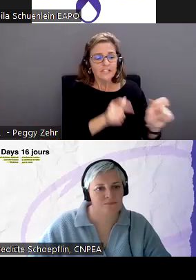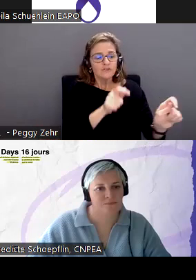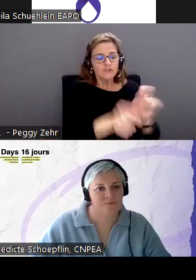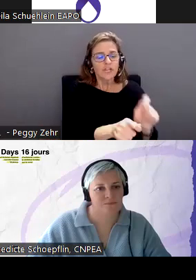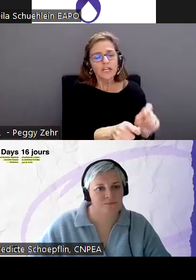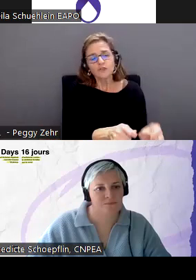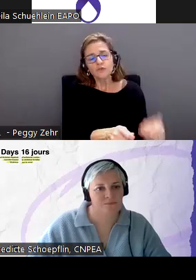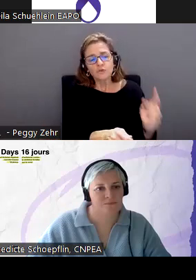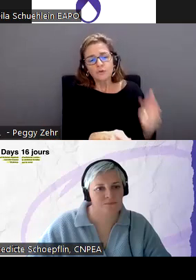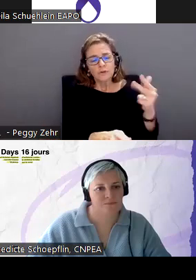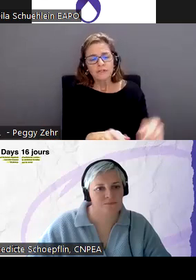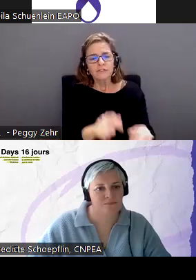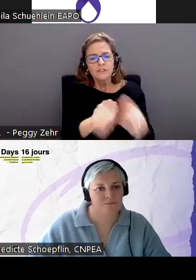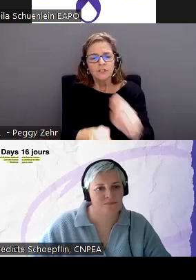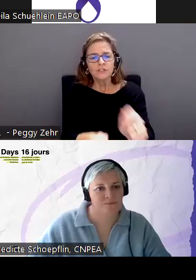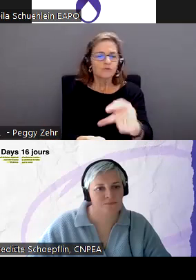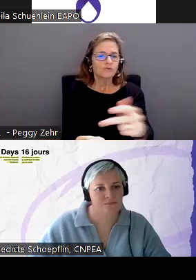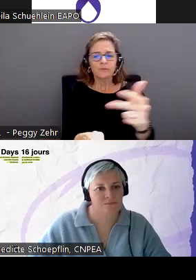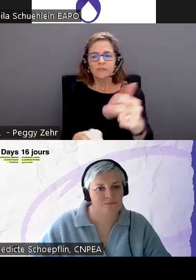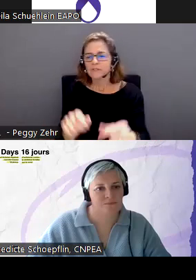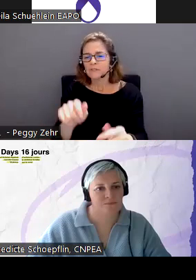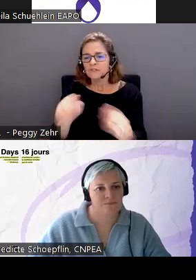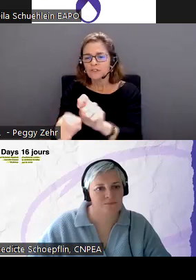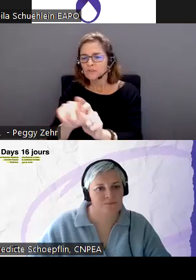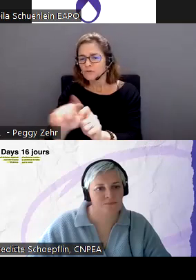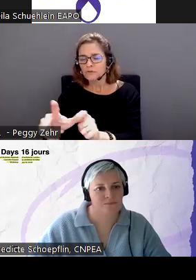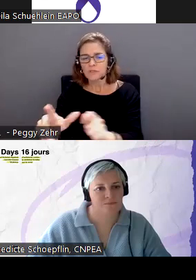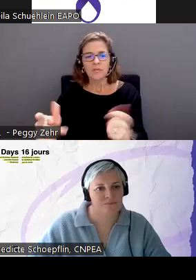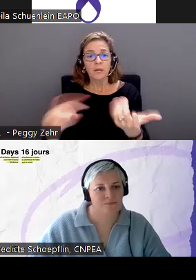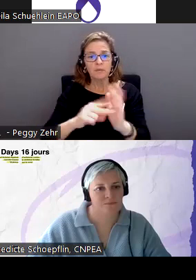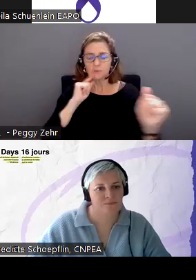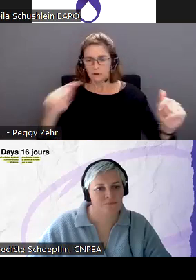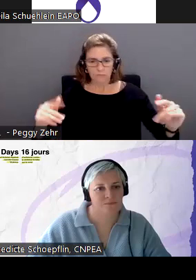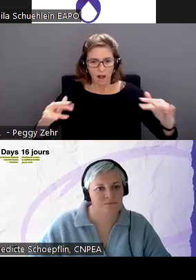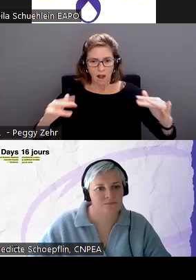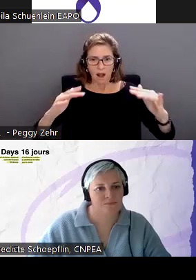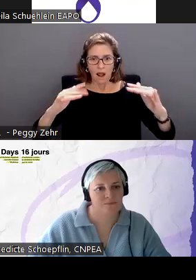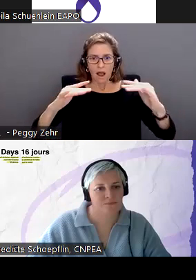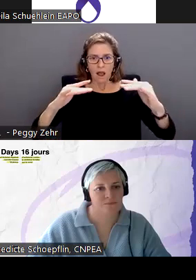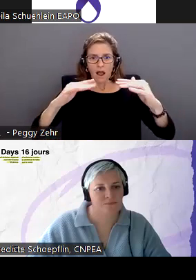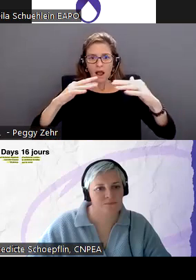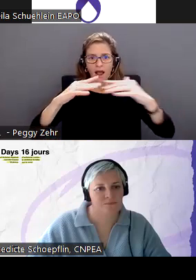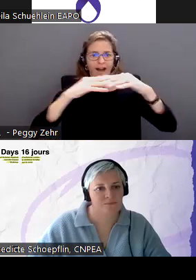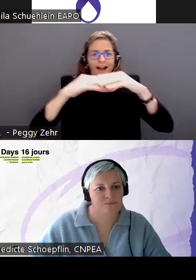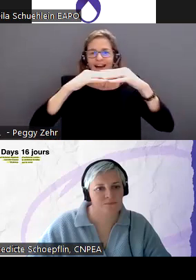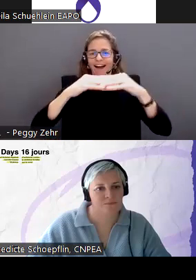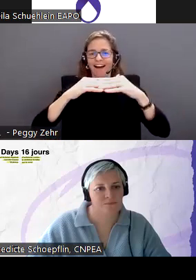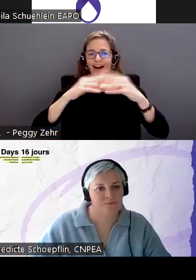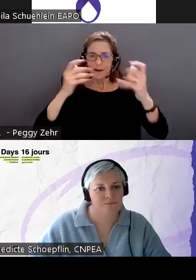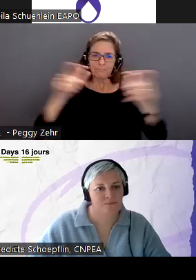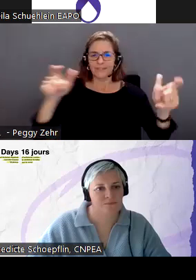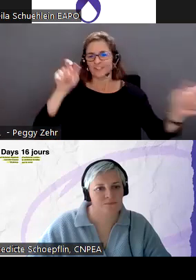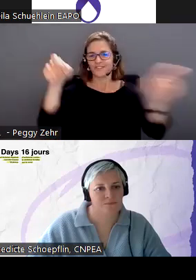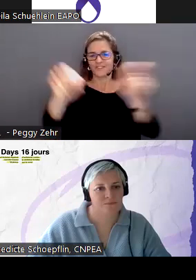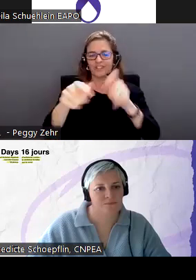we can actually drive larger changes that aggregate at a population level. But it comes back to stepping away from